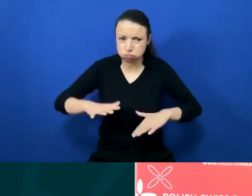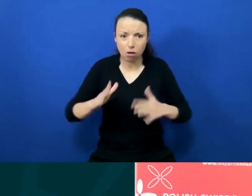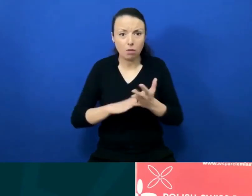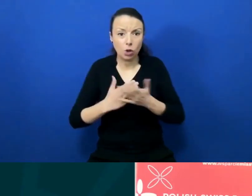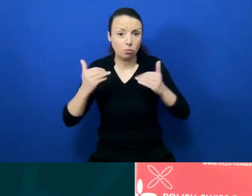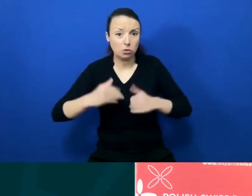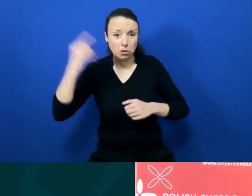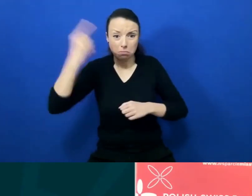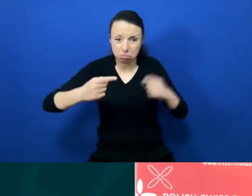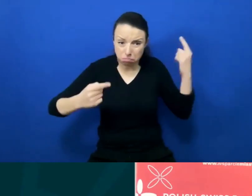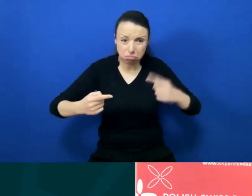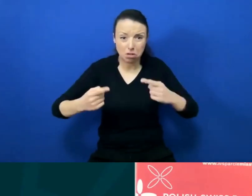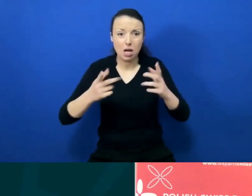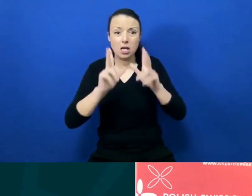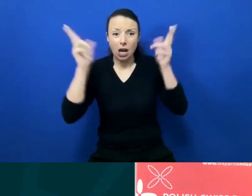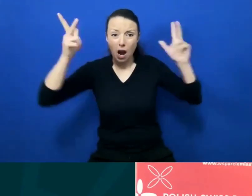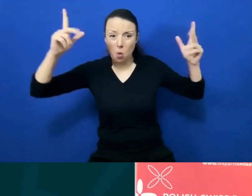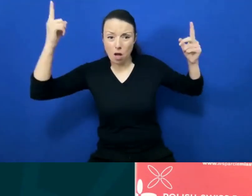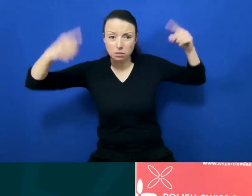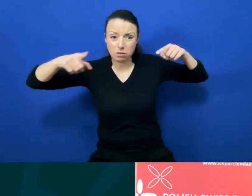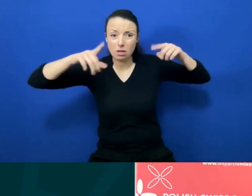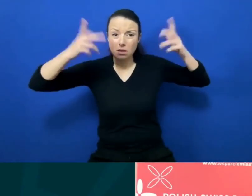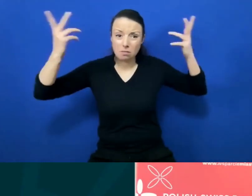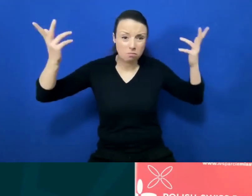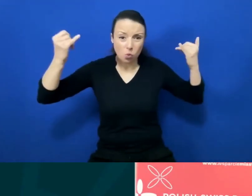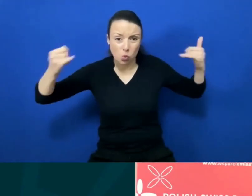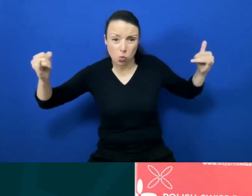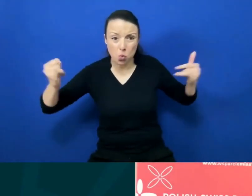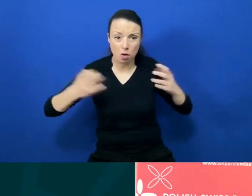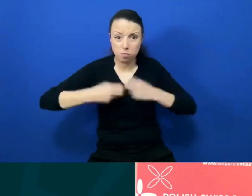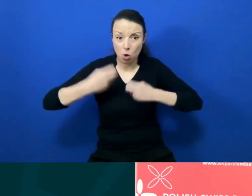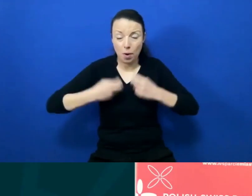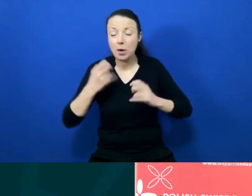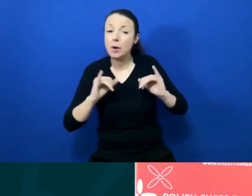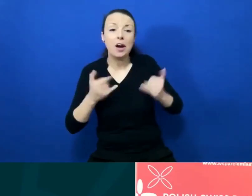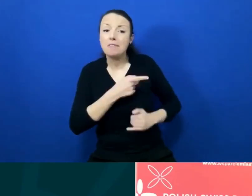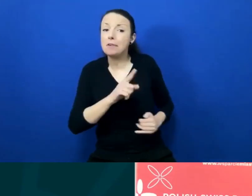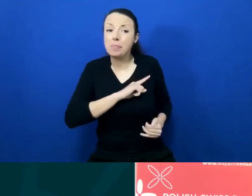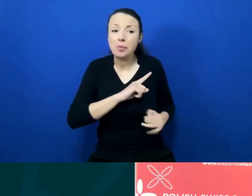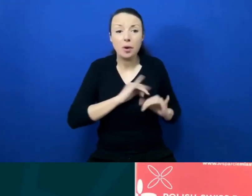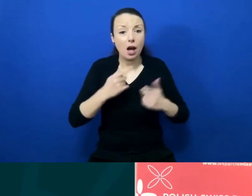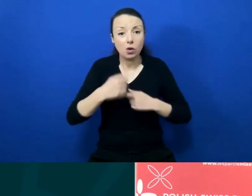So do you manage in any way such kind of